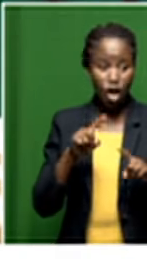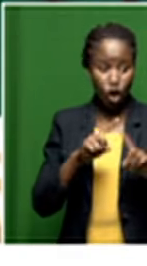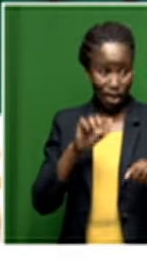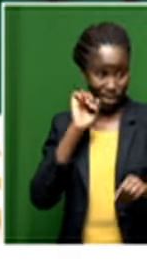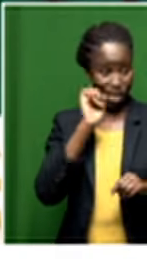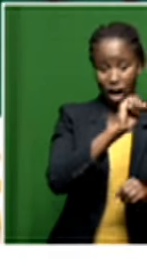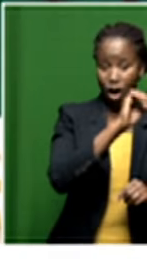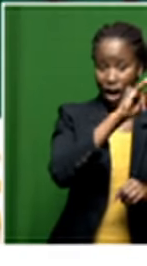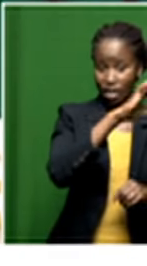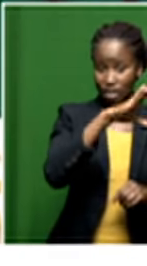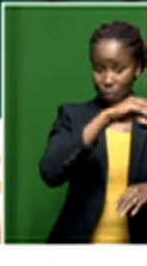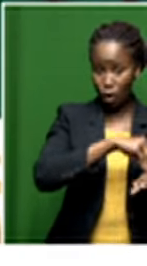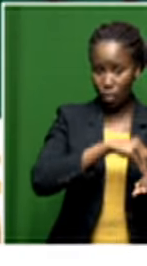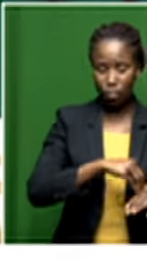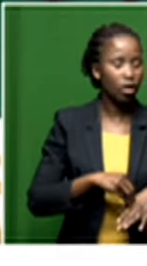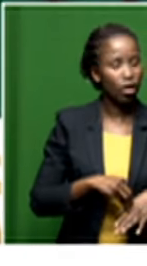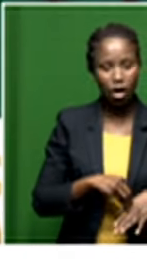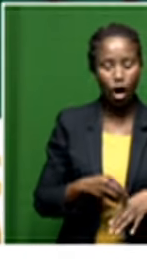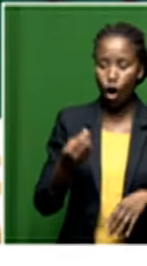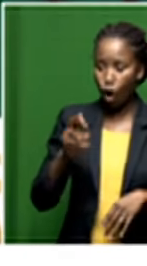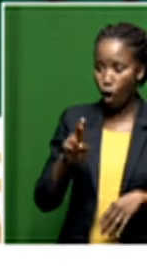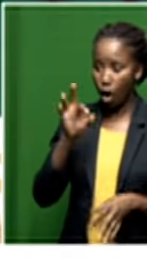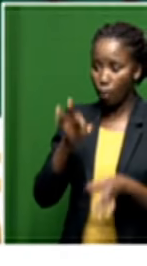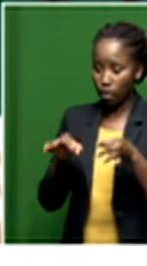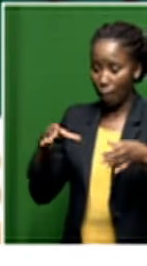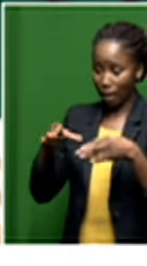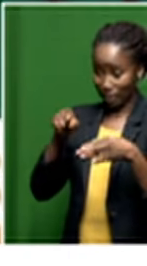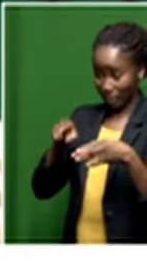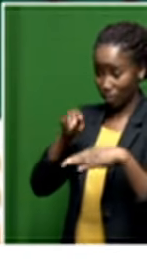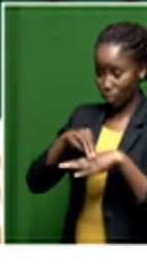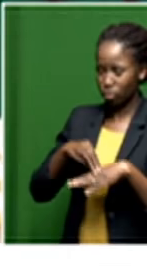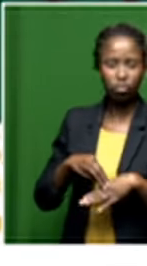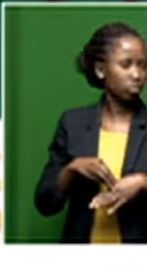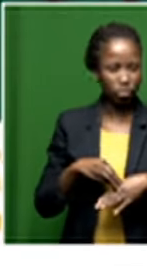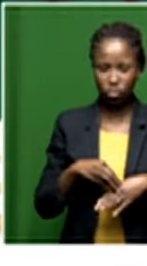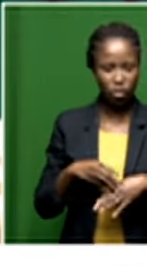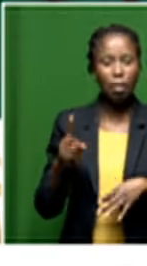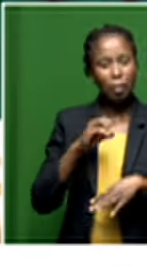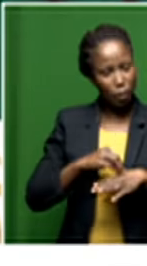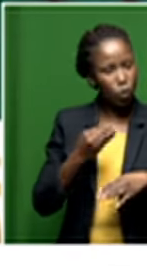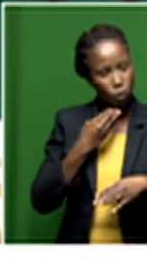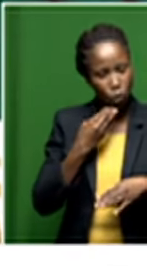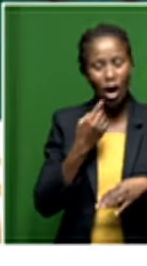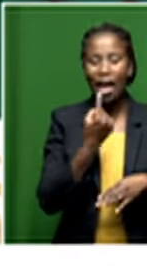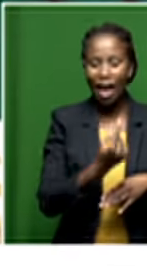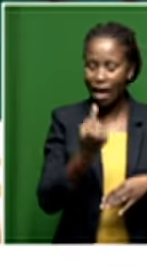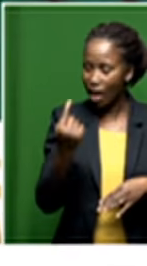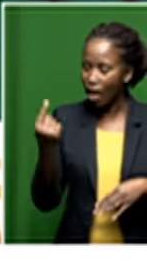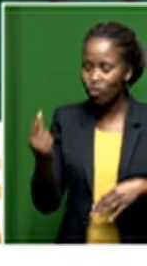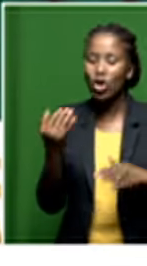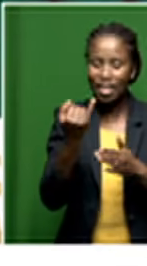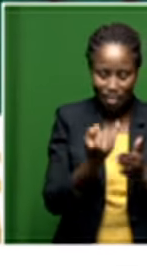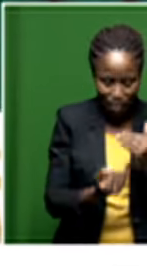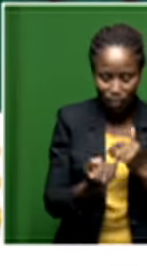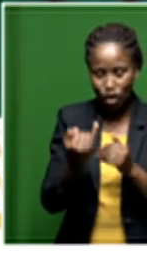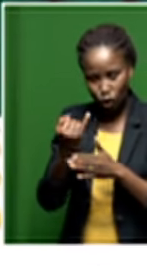It can't only be the political party's problem. Every individual, members of political parties must understand